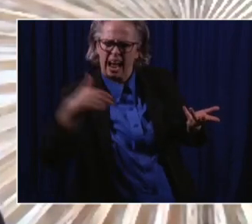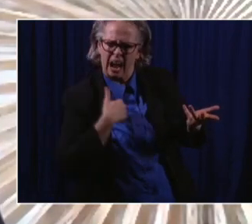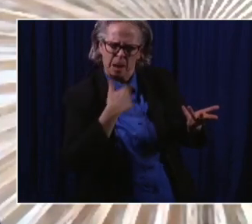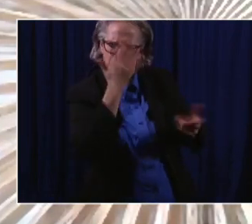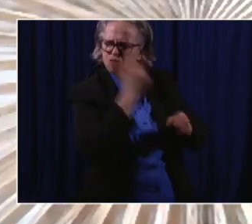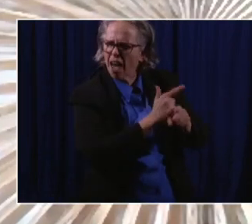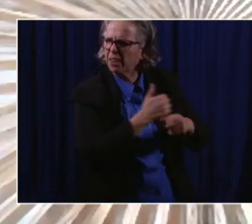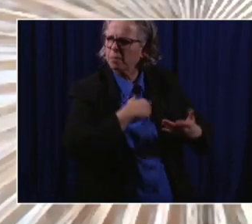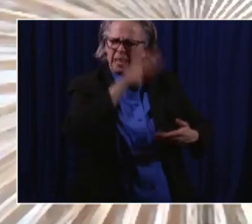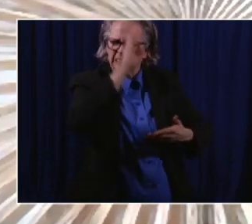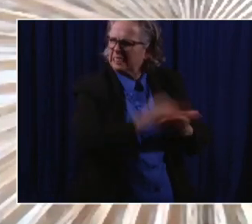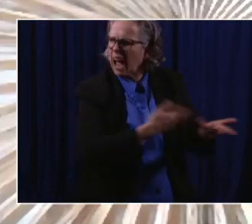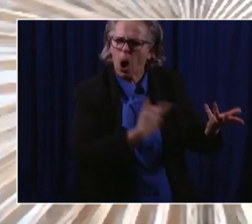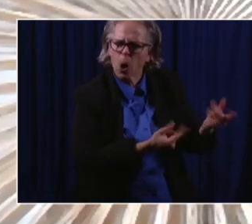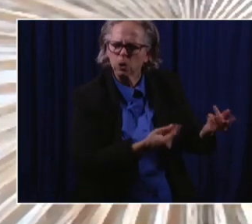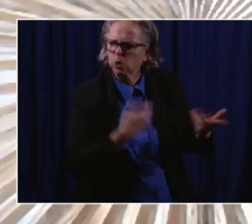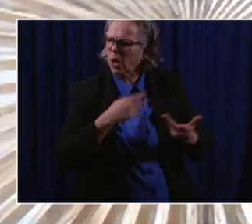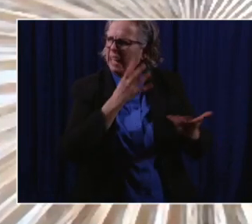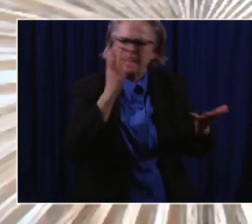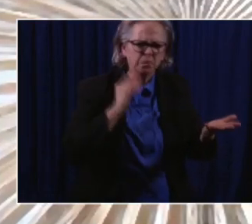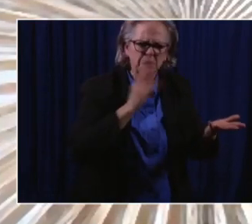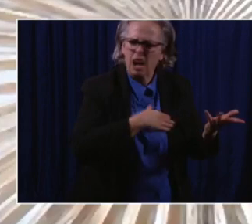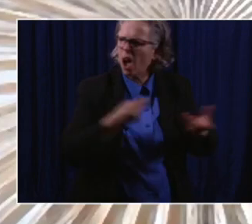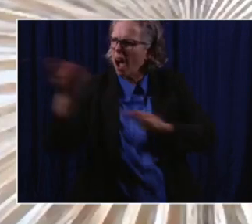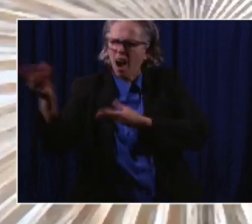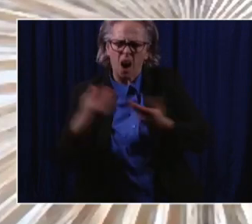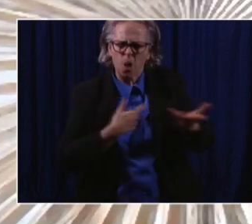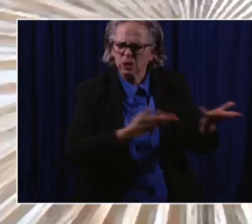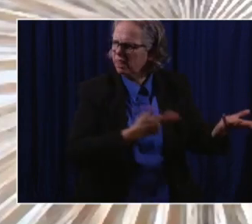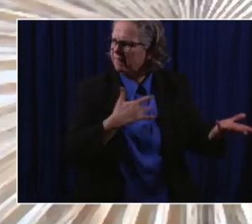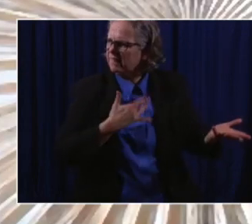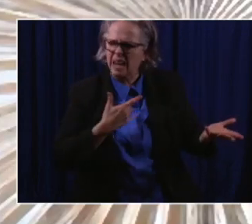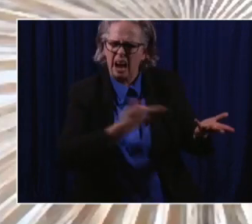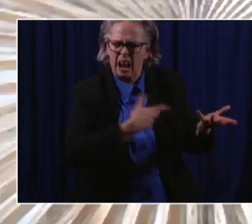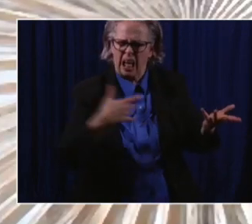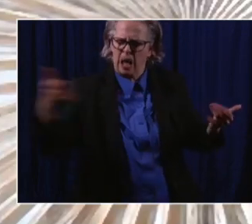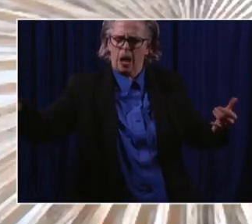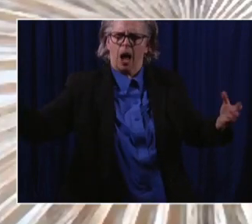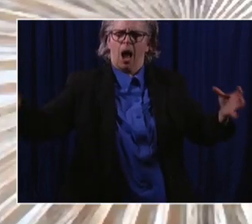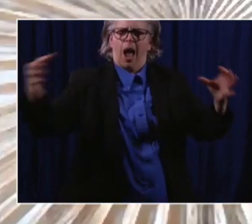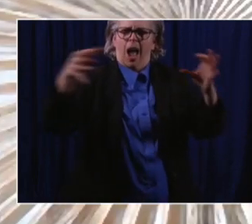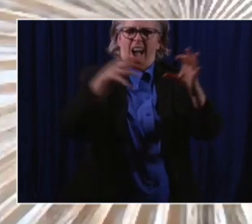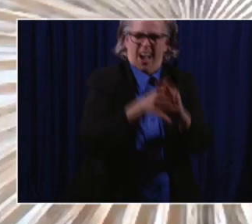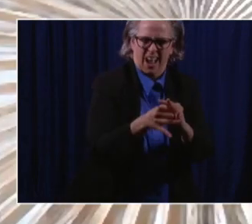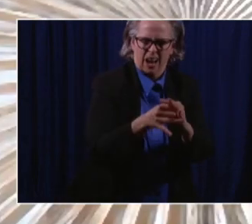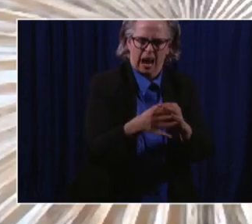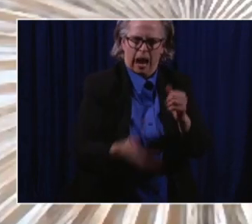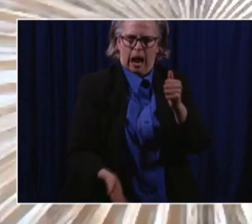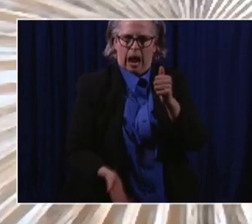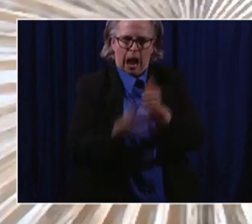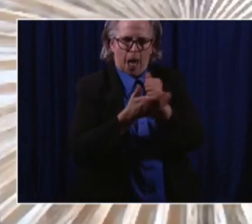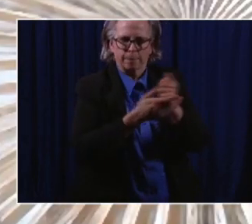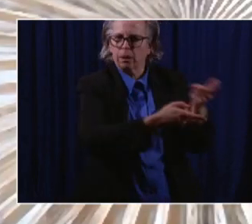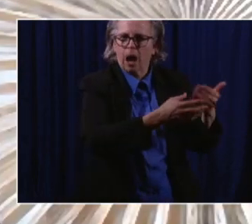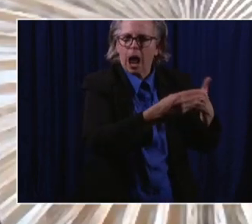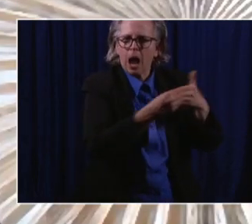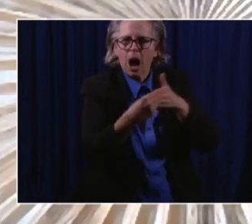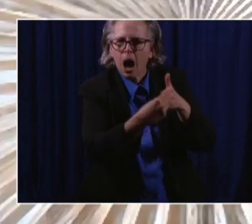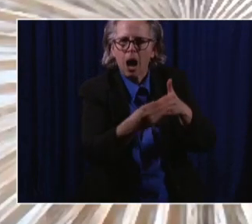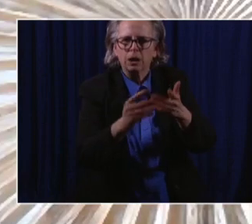what you're experiencing, what you're feeling, and they can really help you navigate through that. And that number